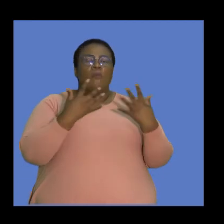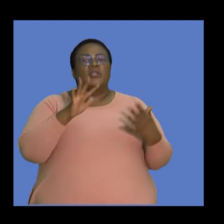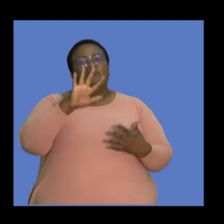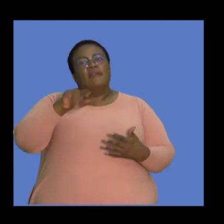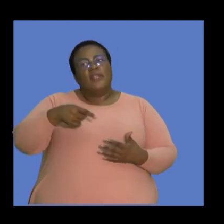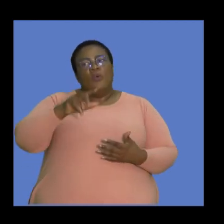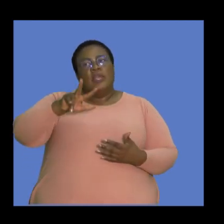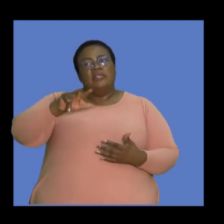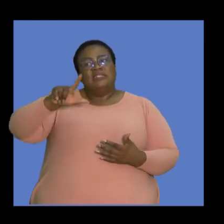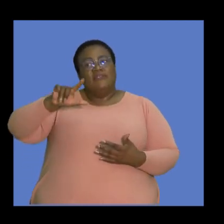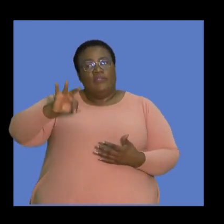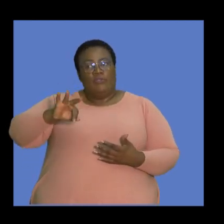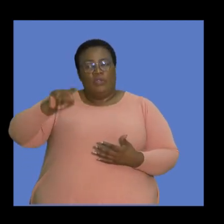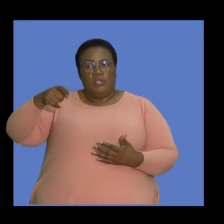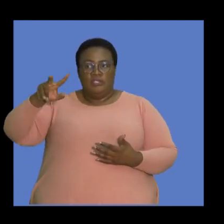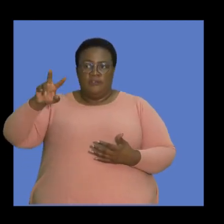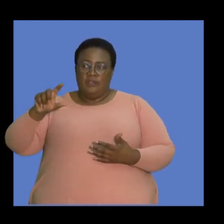is